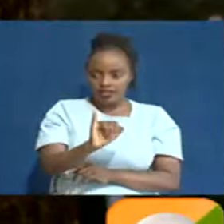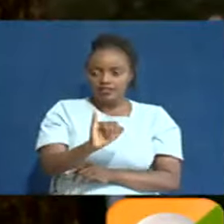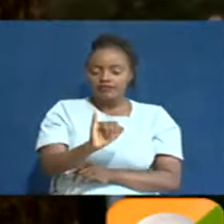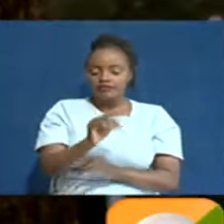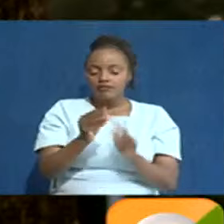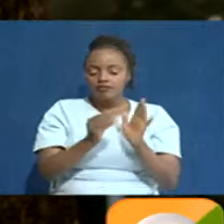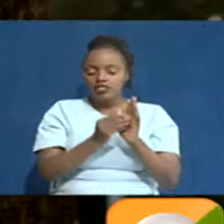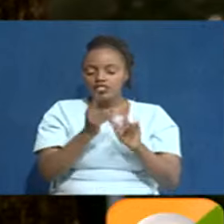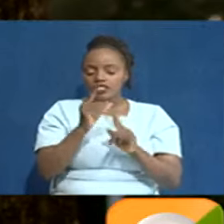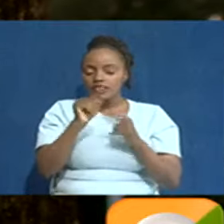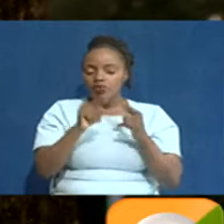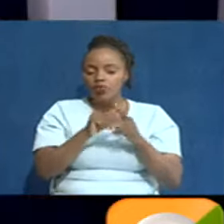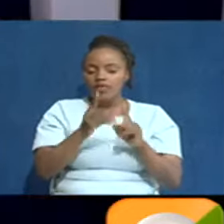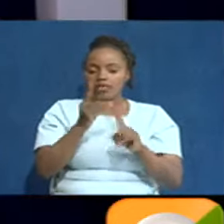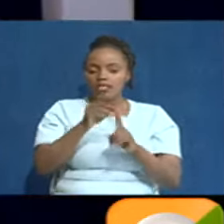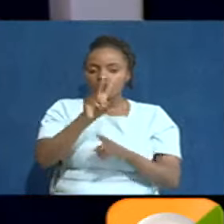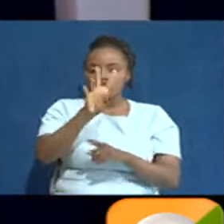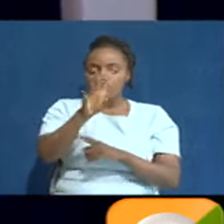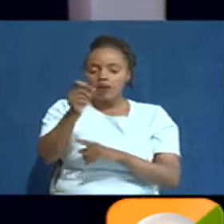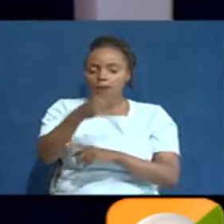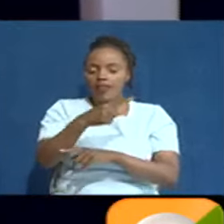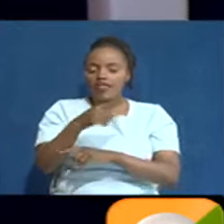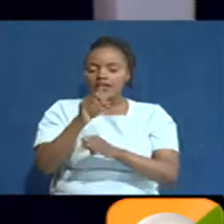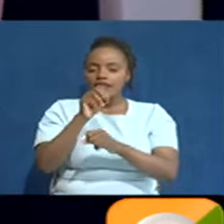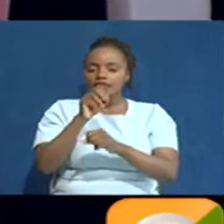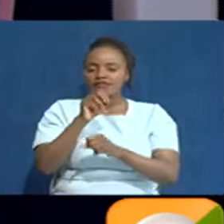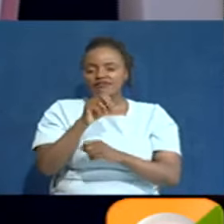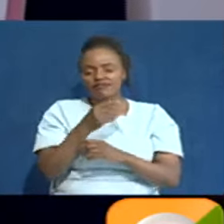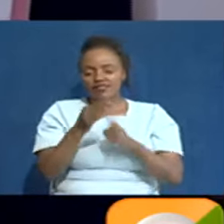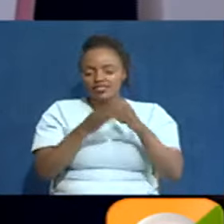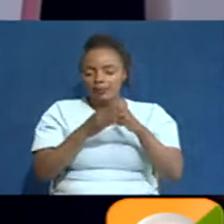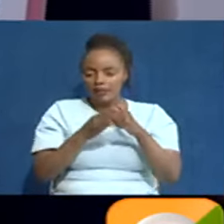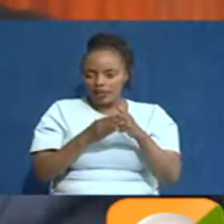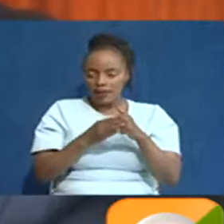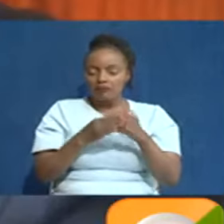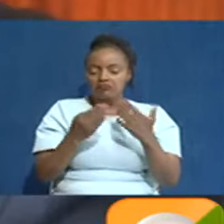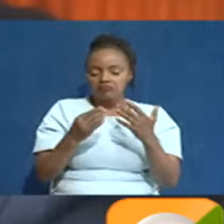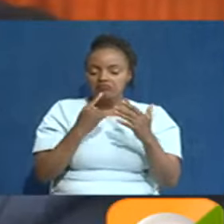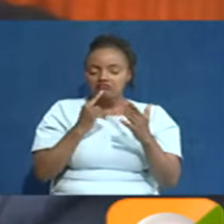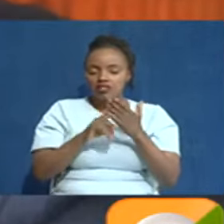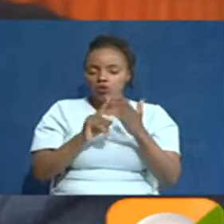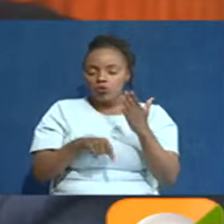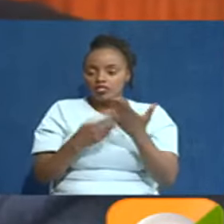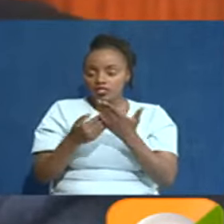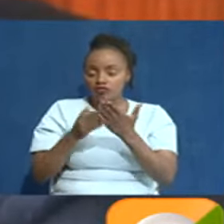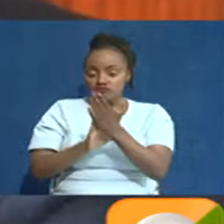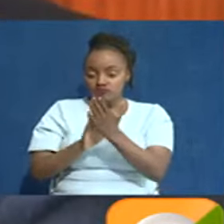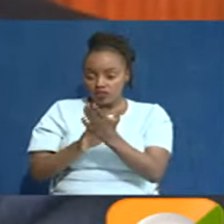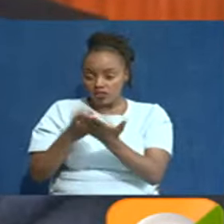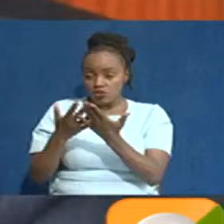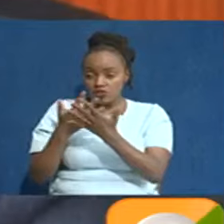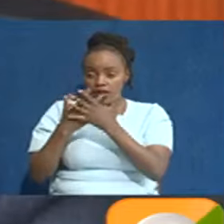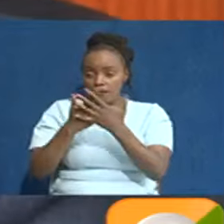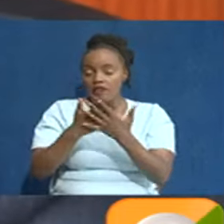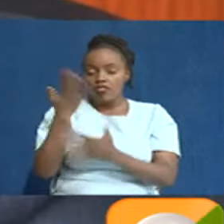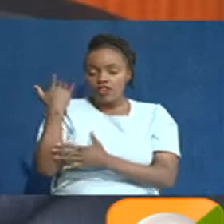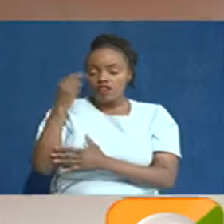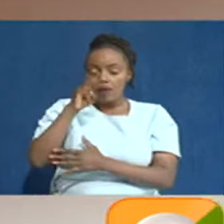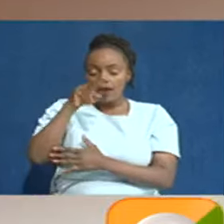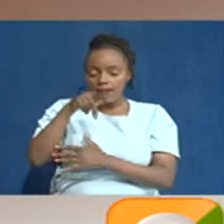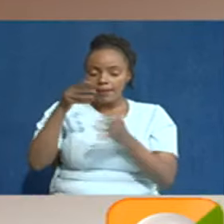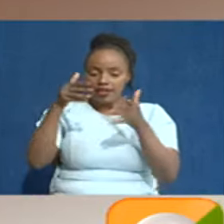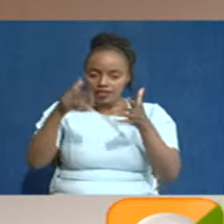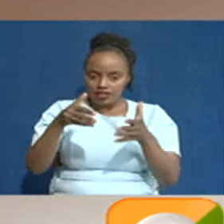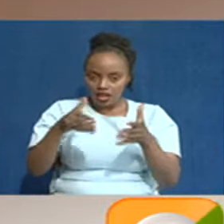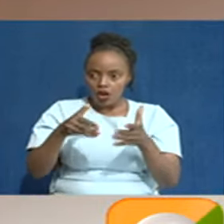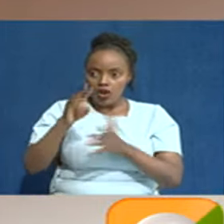dated 24th September 2024, has recommended charges against sitting and former MPs